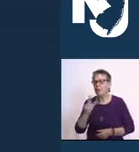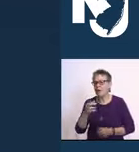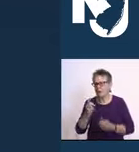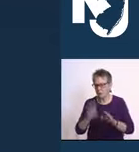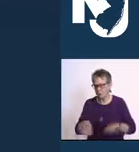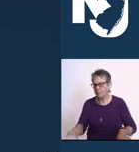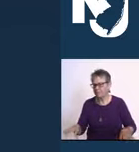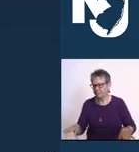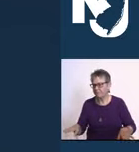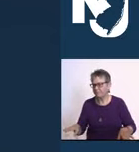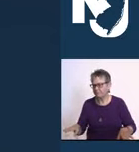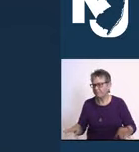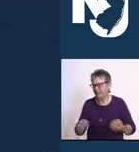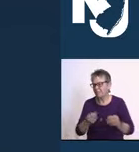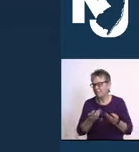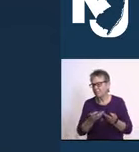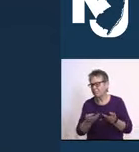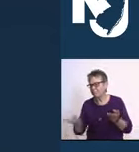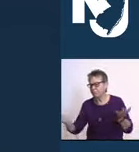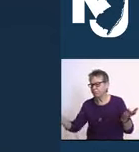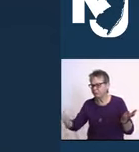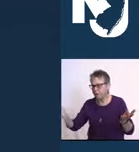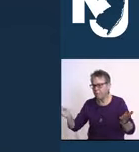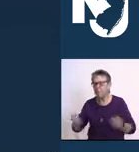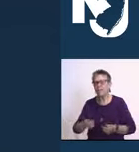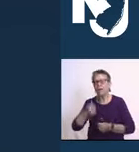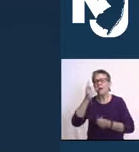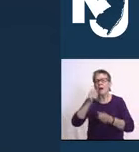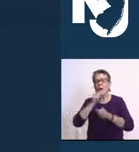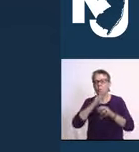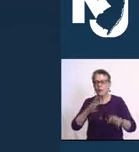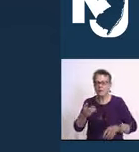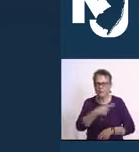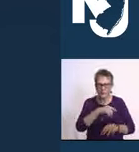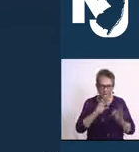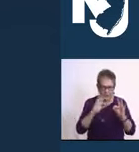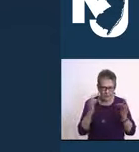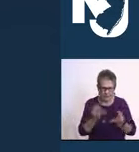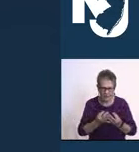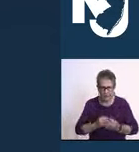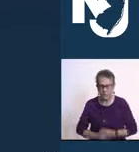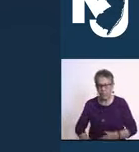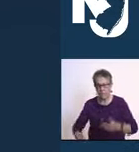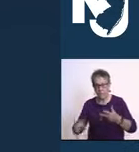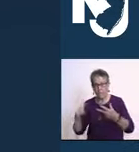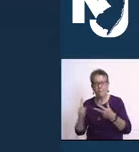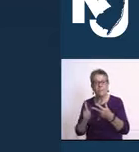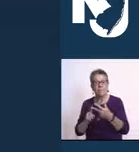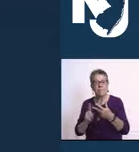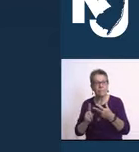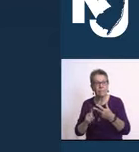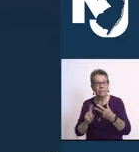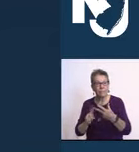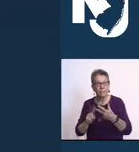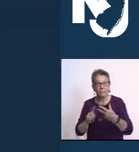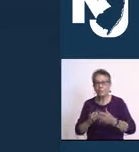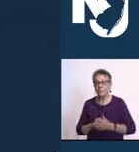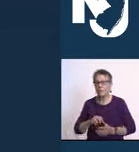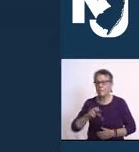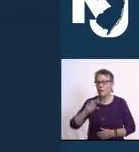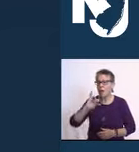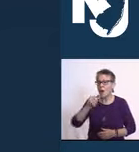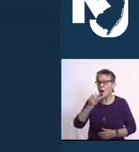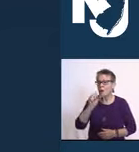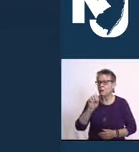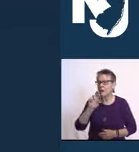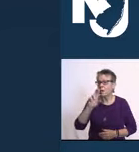him and his memory and the family that he leaves behind. And we also today remember the guy on the left, Jose